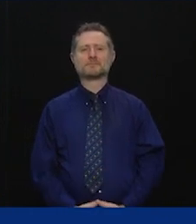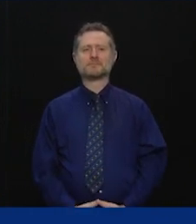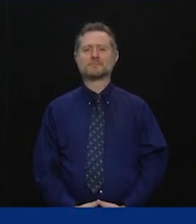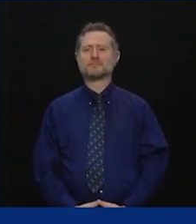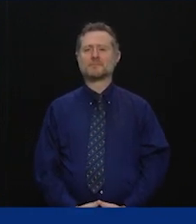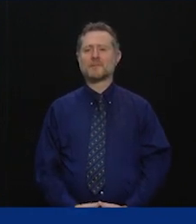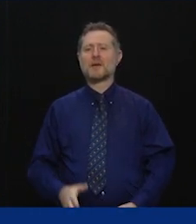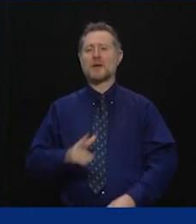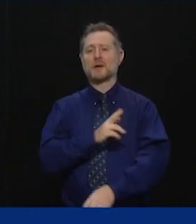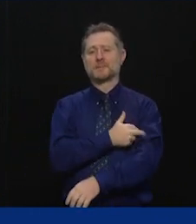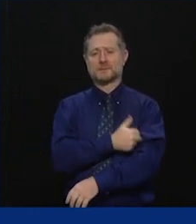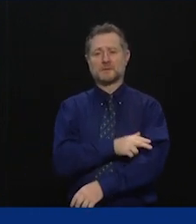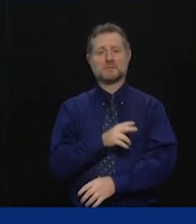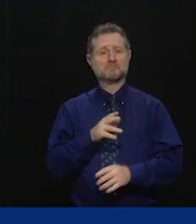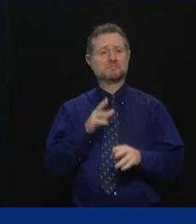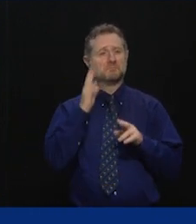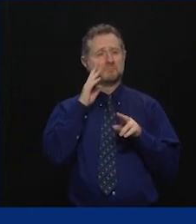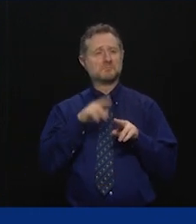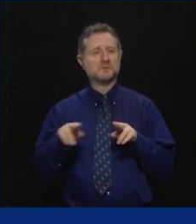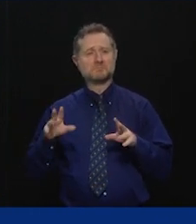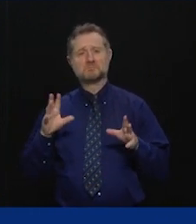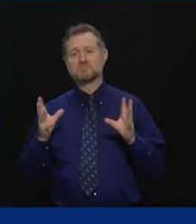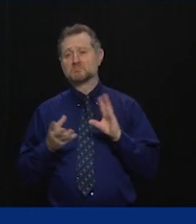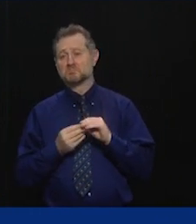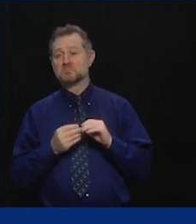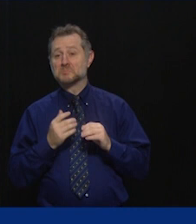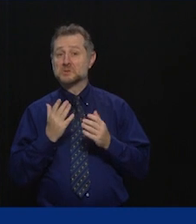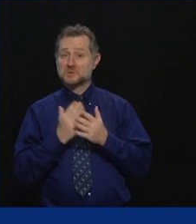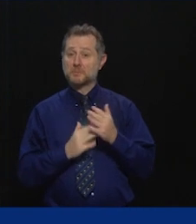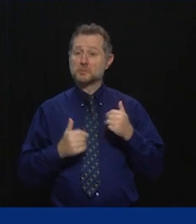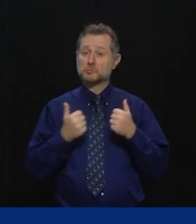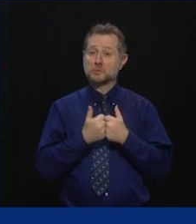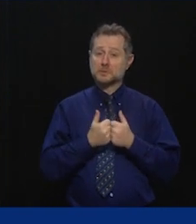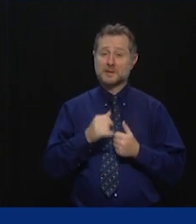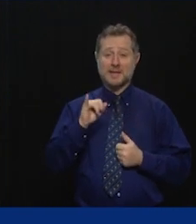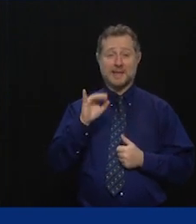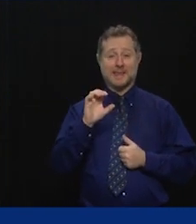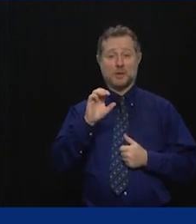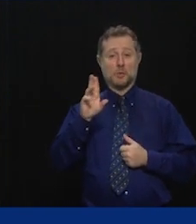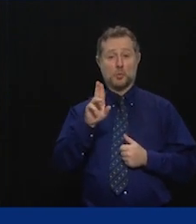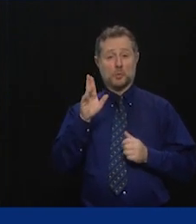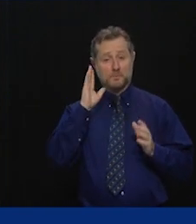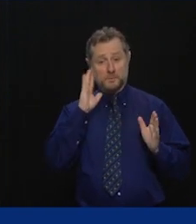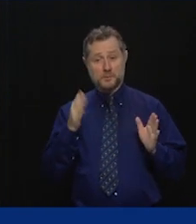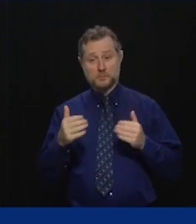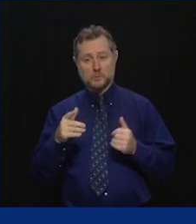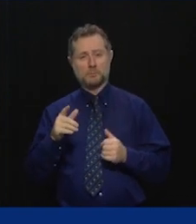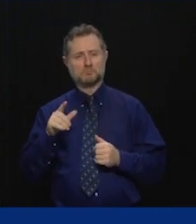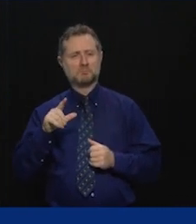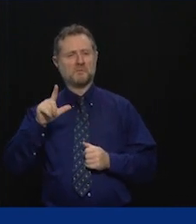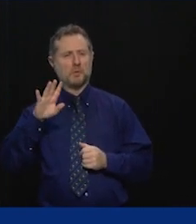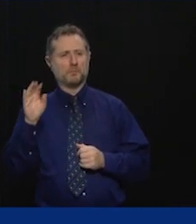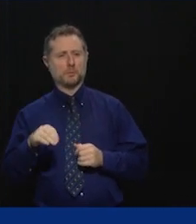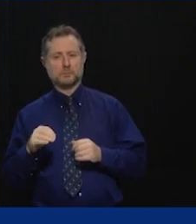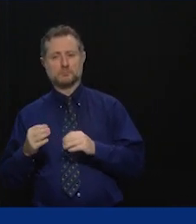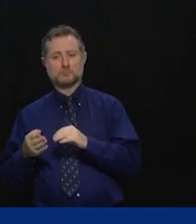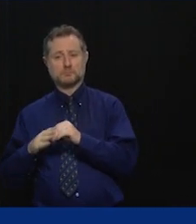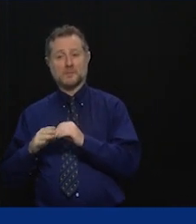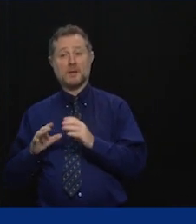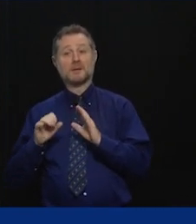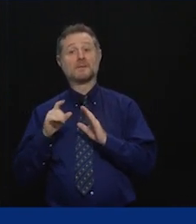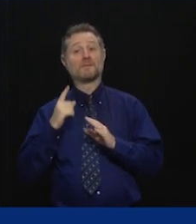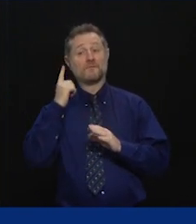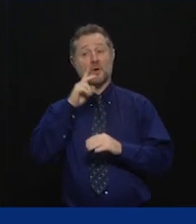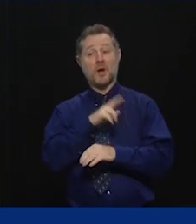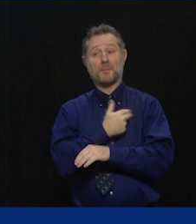Hospitalizations, as I mentioned, we're having some challenges. ICU beds, 24%, hospital beds, 33 overall. We can manage